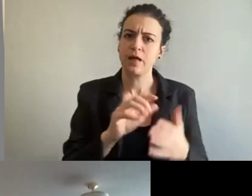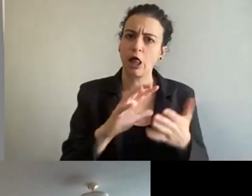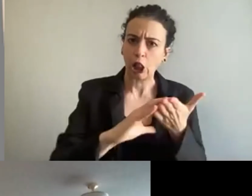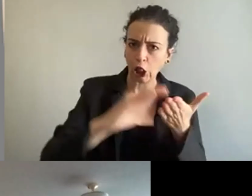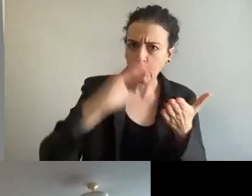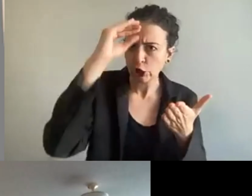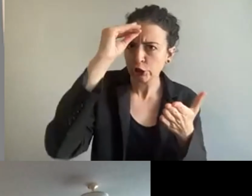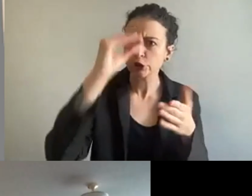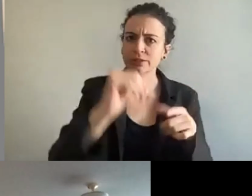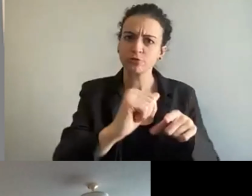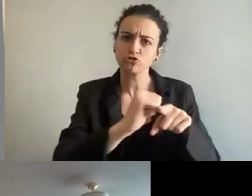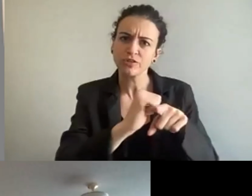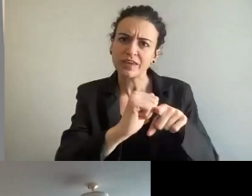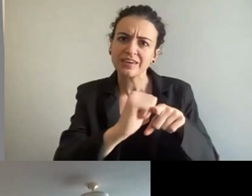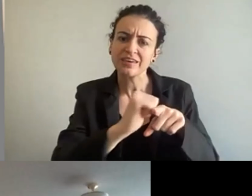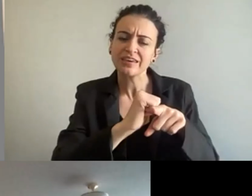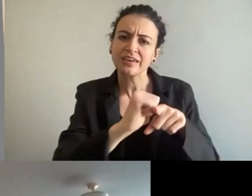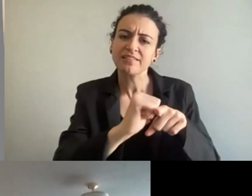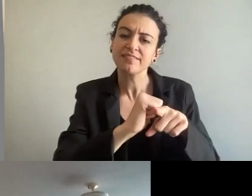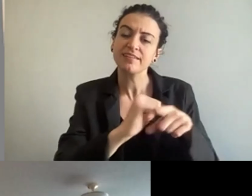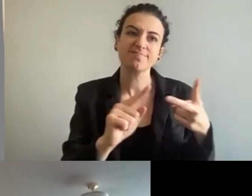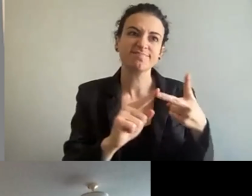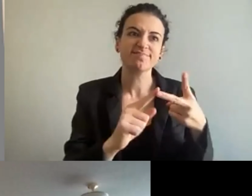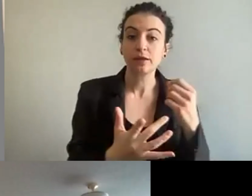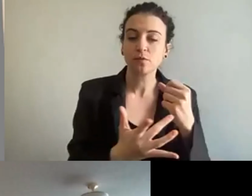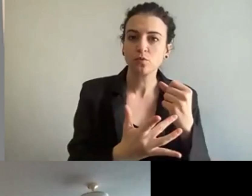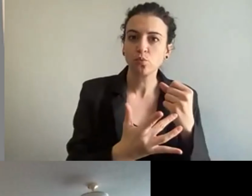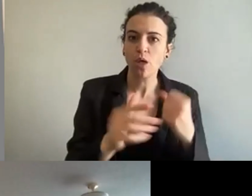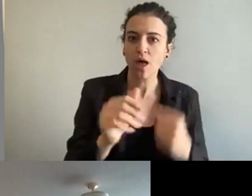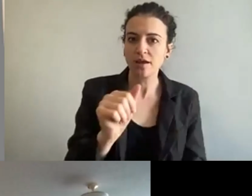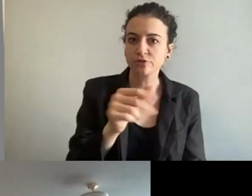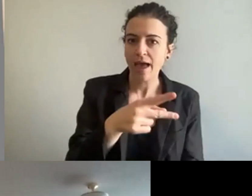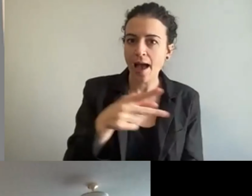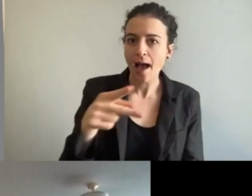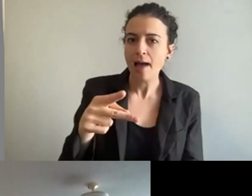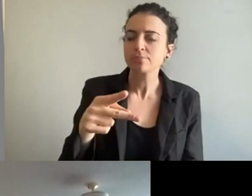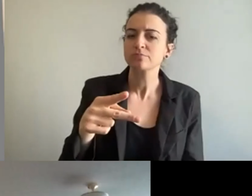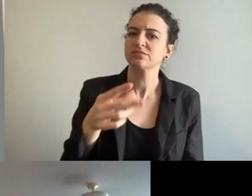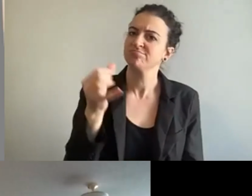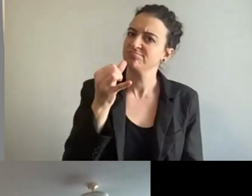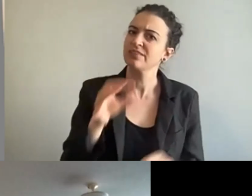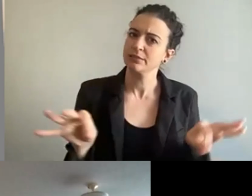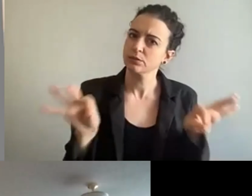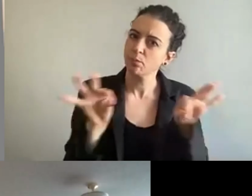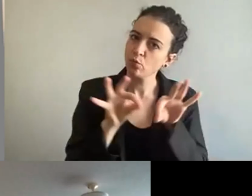apps, or any other applications.